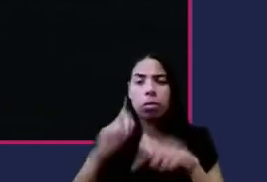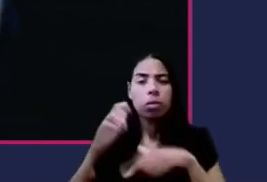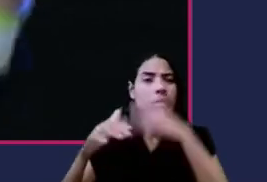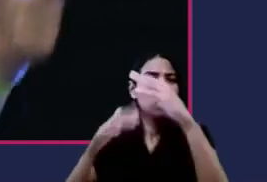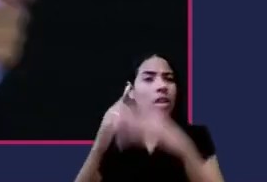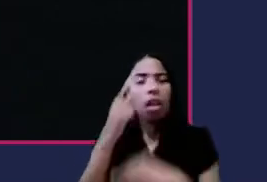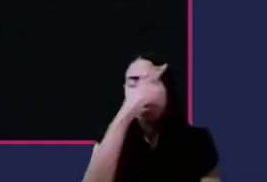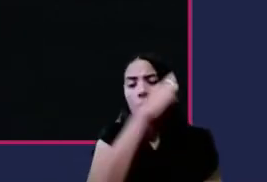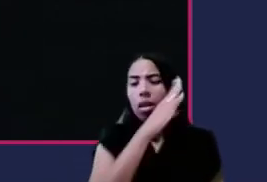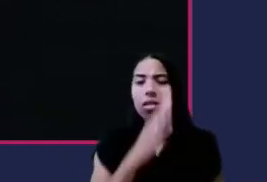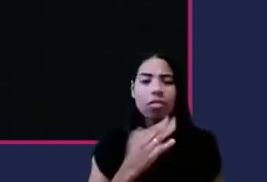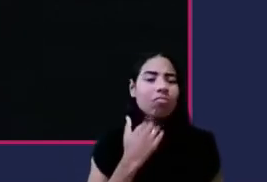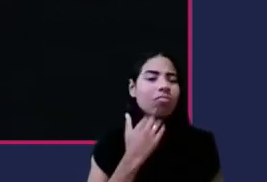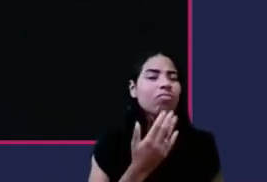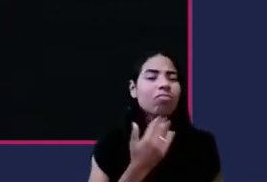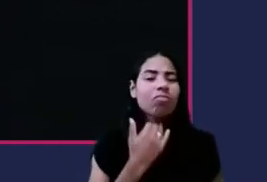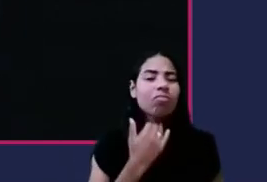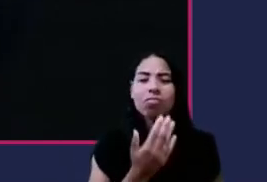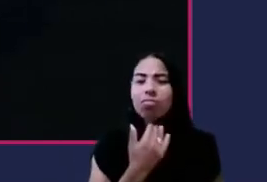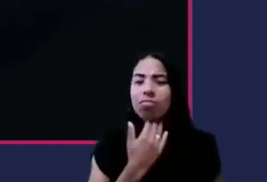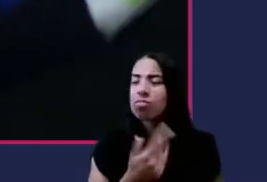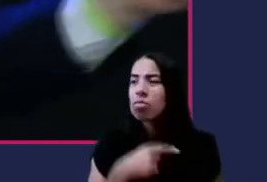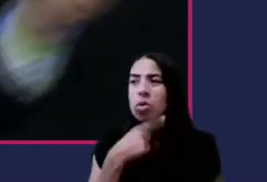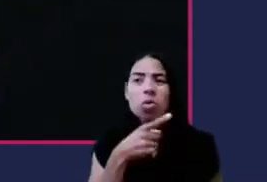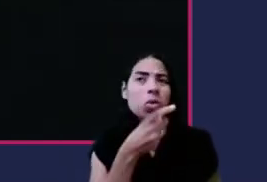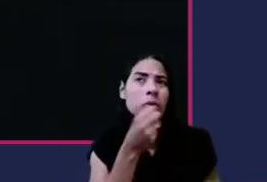conduct research.